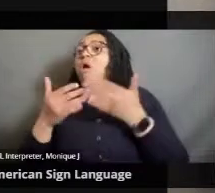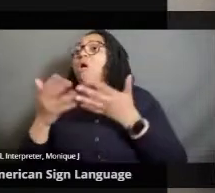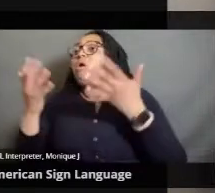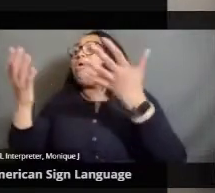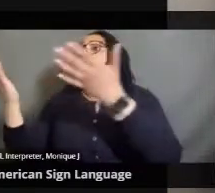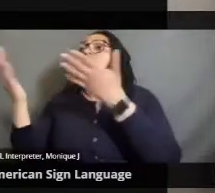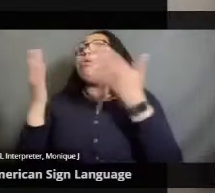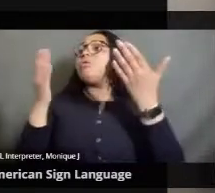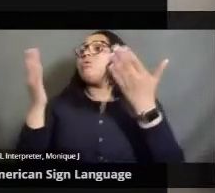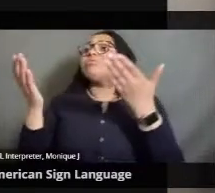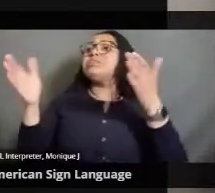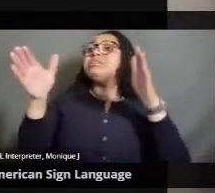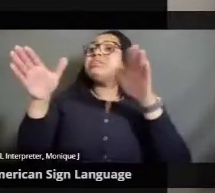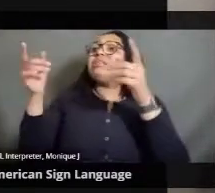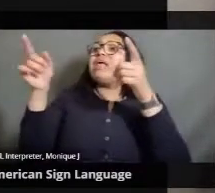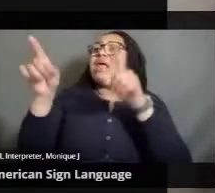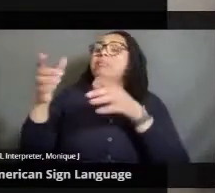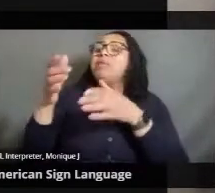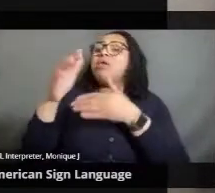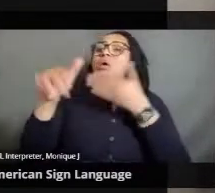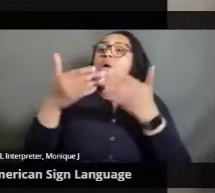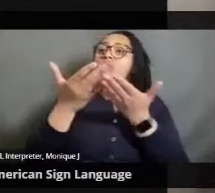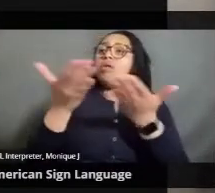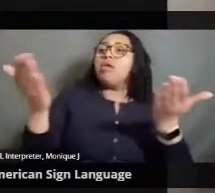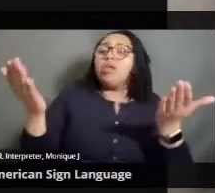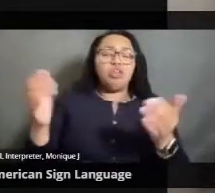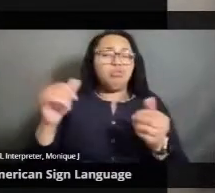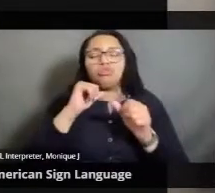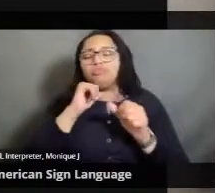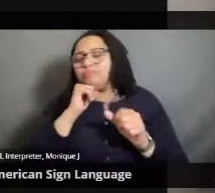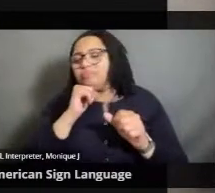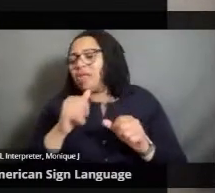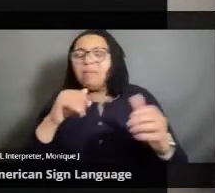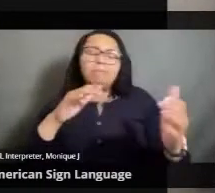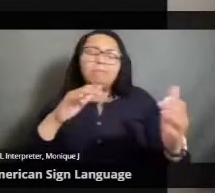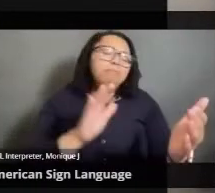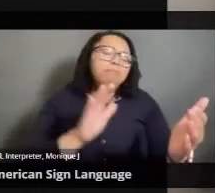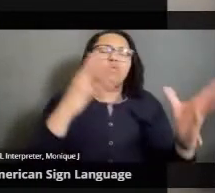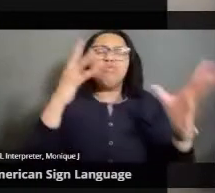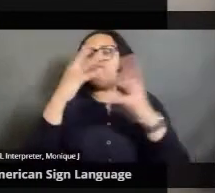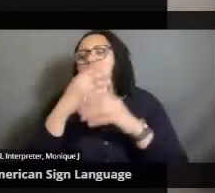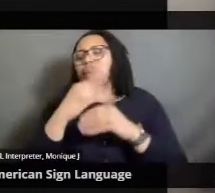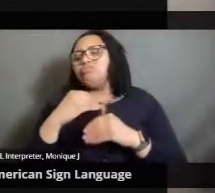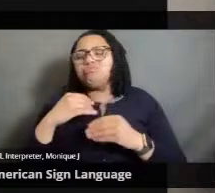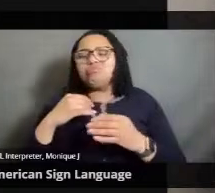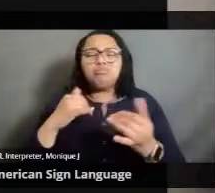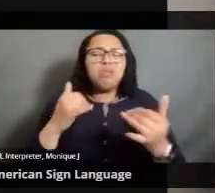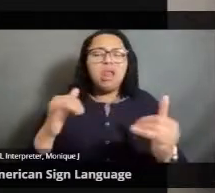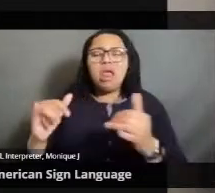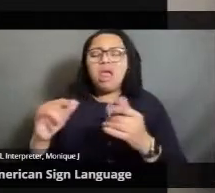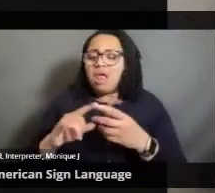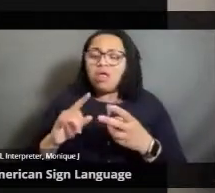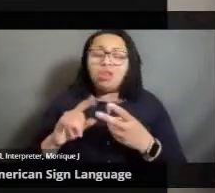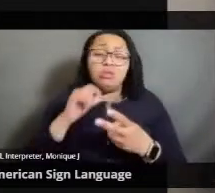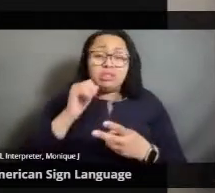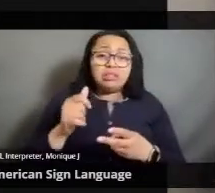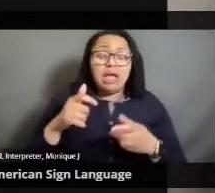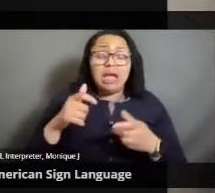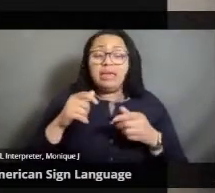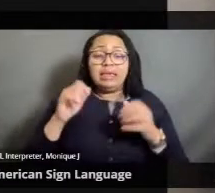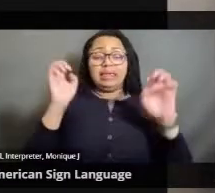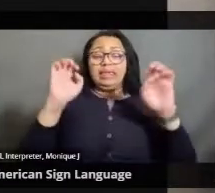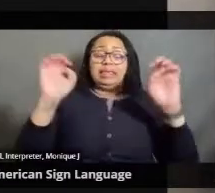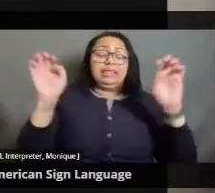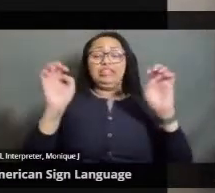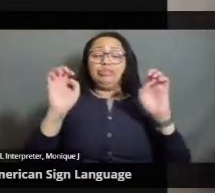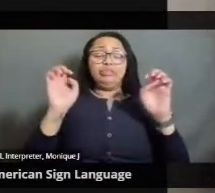was no brass music playing. There weren't Easter bonnets and lilies. The kids at the scene didn't carry